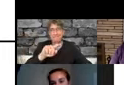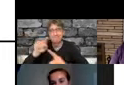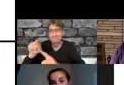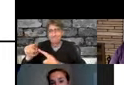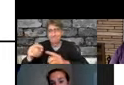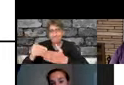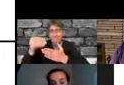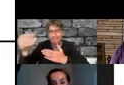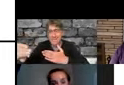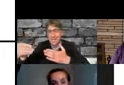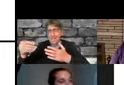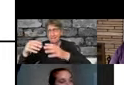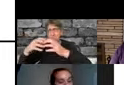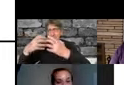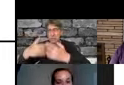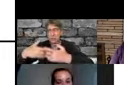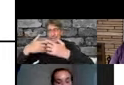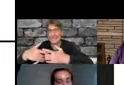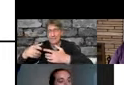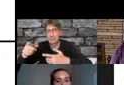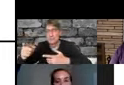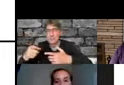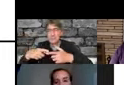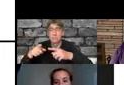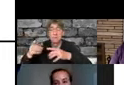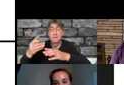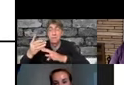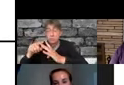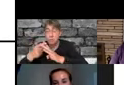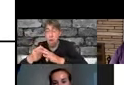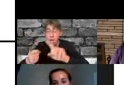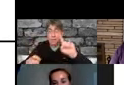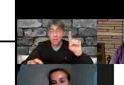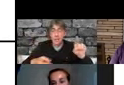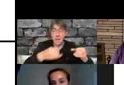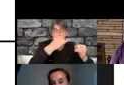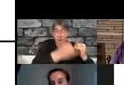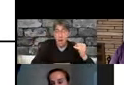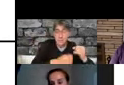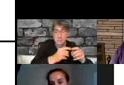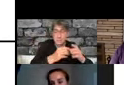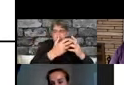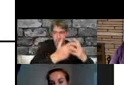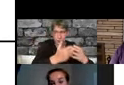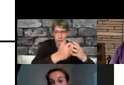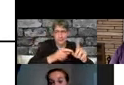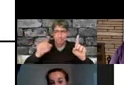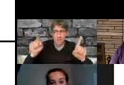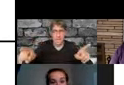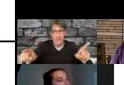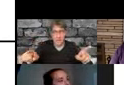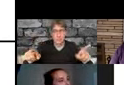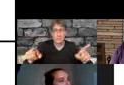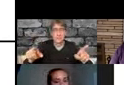2 to 3 minutes of either the start of the trip or the end of the trip. Looking only at trips paid for in cash, that number rises to nearly